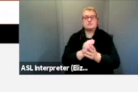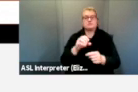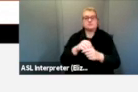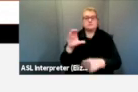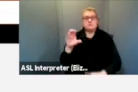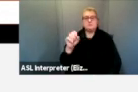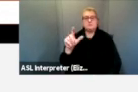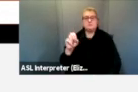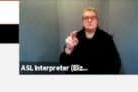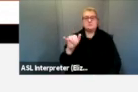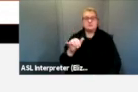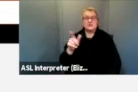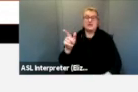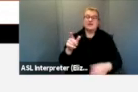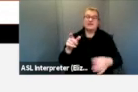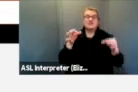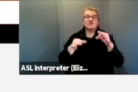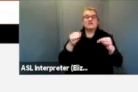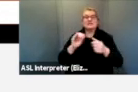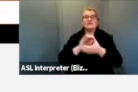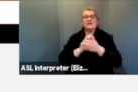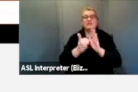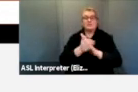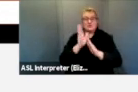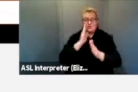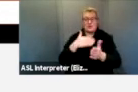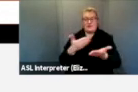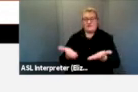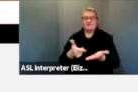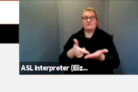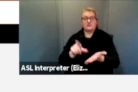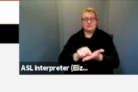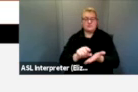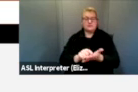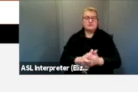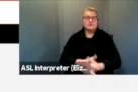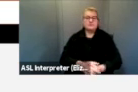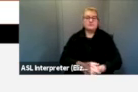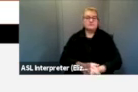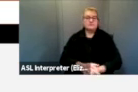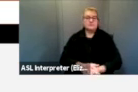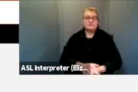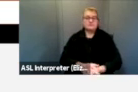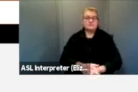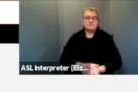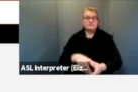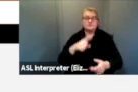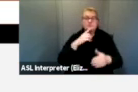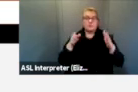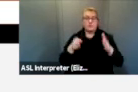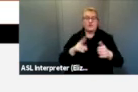peace would have sort of had this at many of them would have had this at their disposal, and he says the person naturally